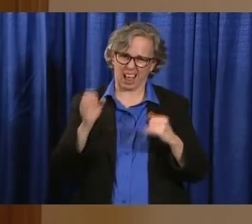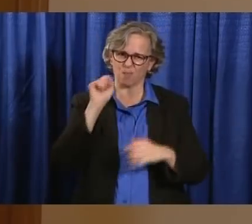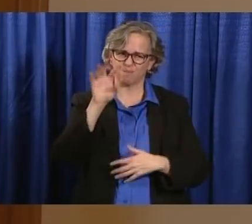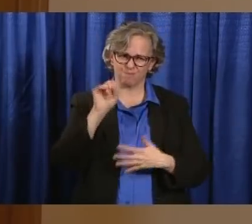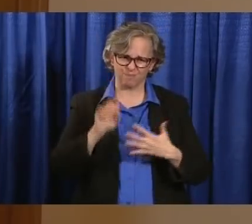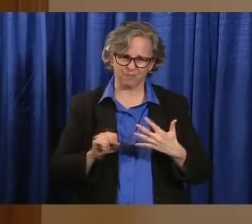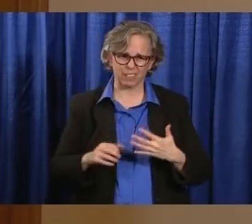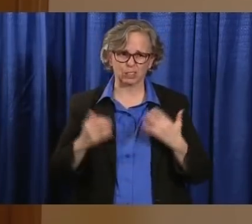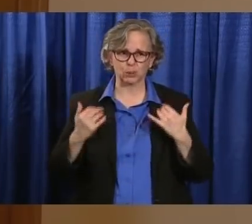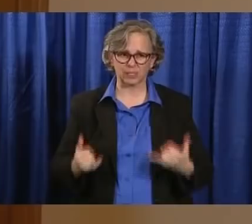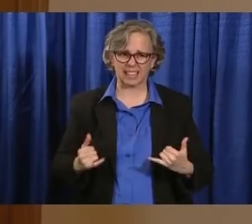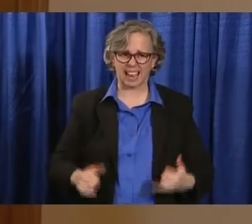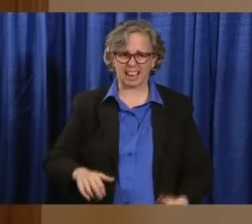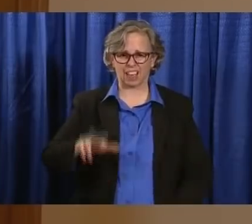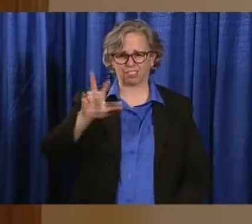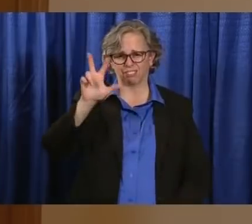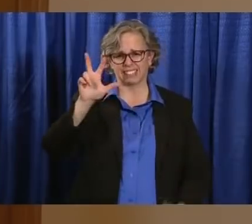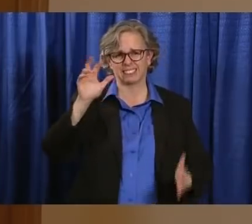reporting